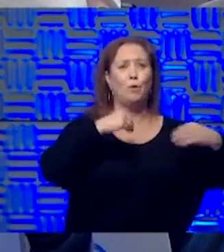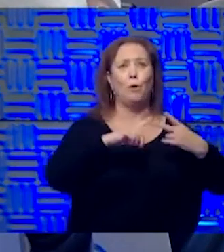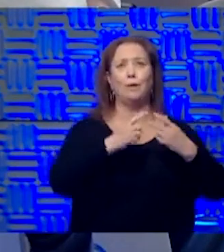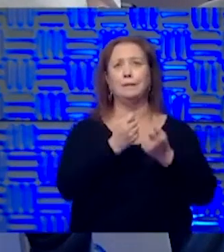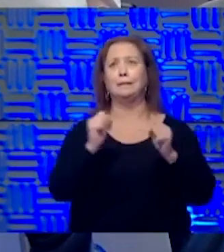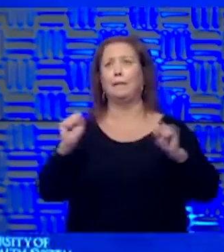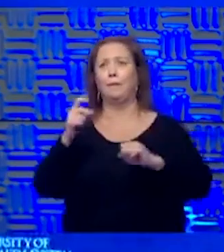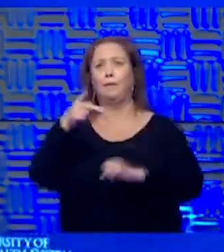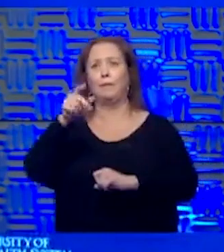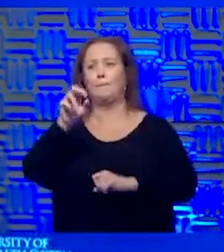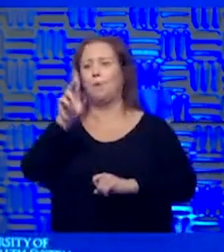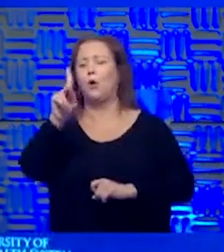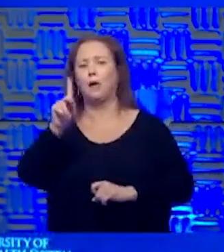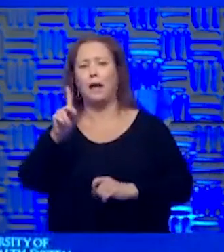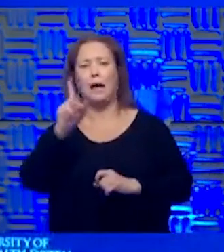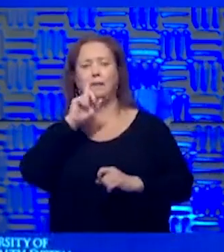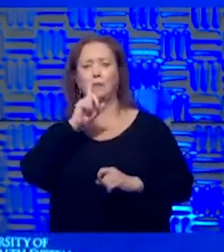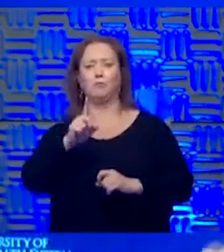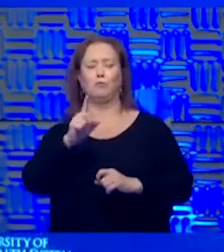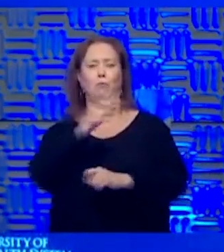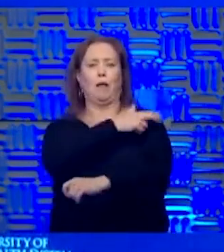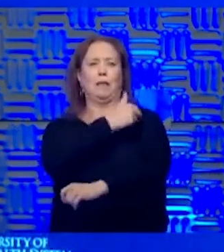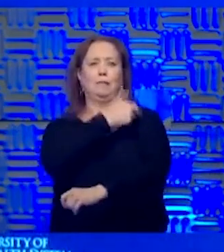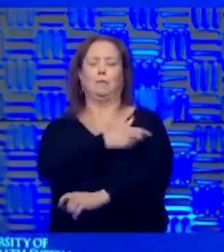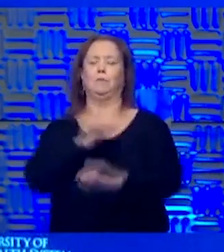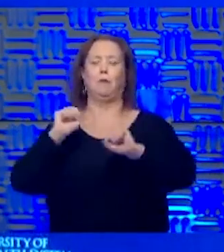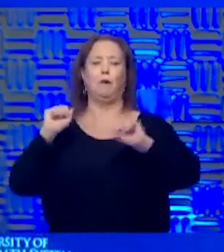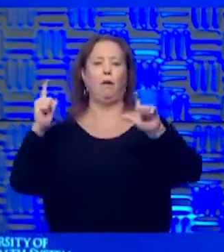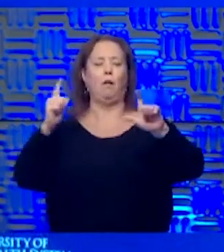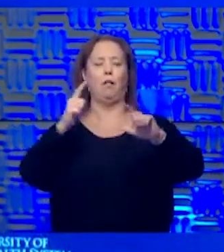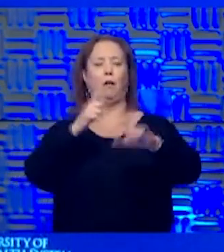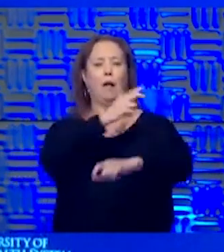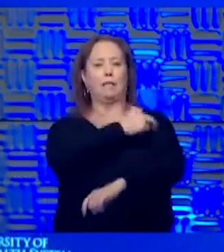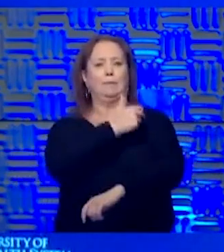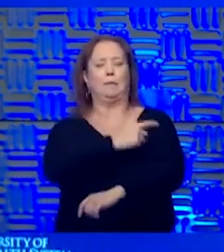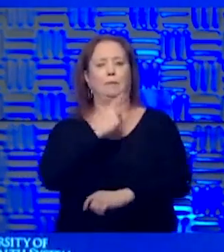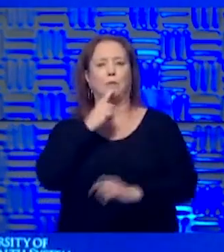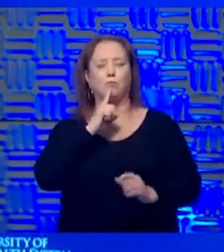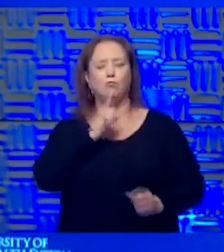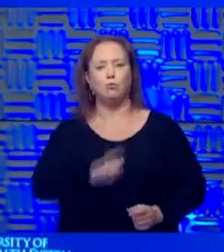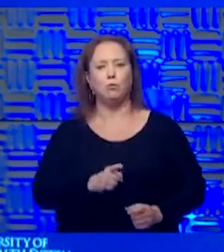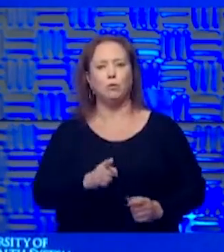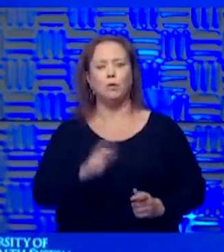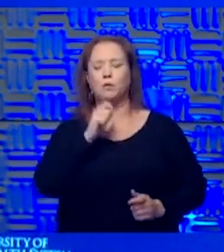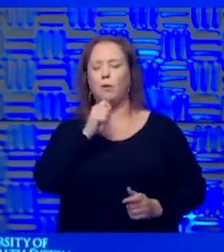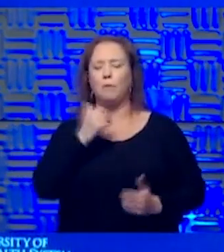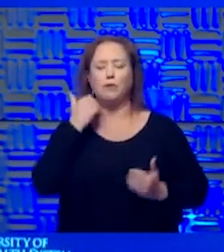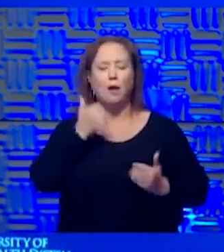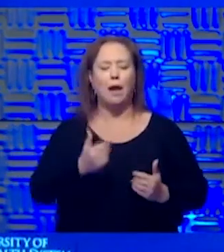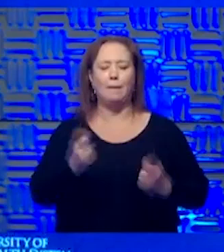than just about any place. And I think that's true for really all hospitals. I mean, I would just say if you don't be shy